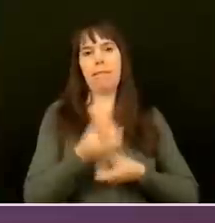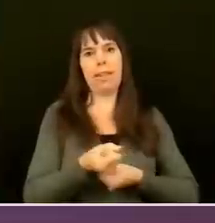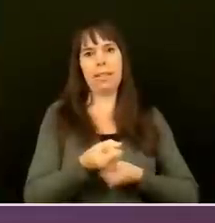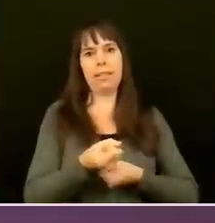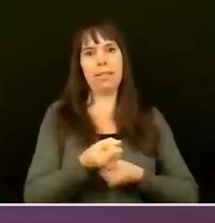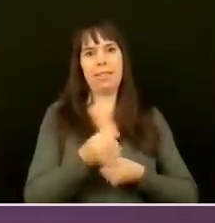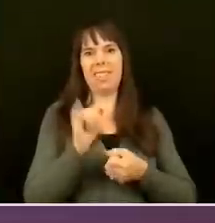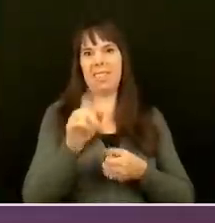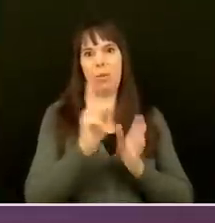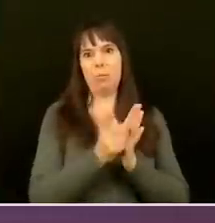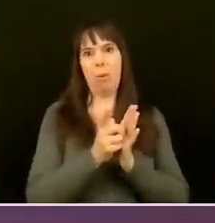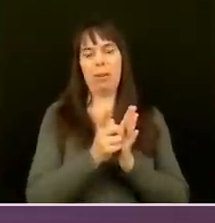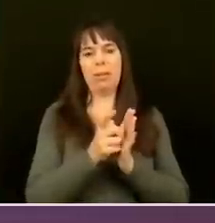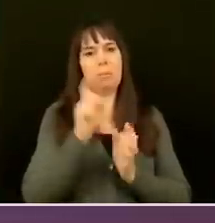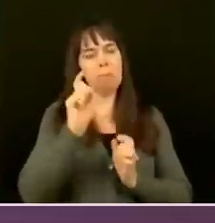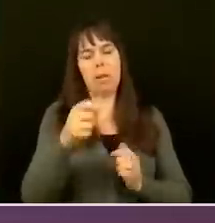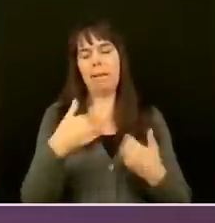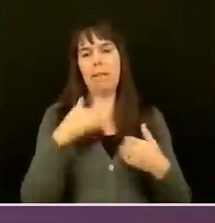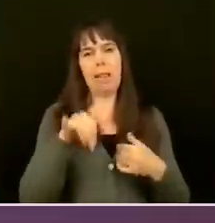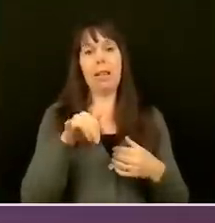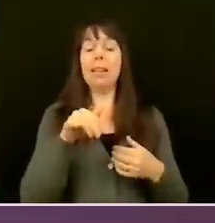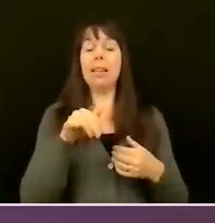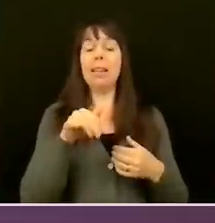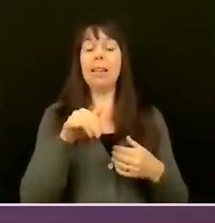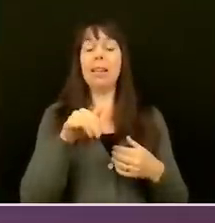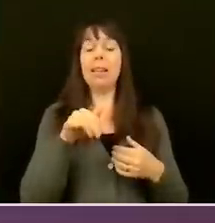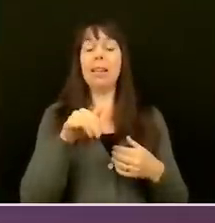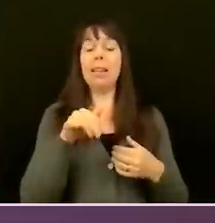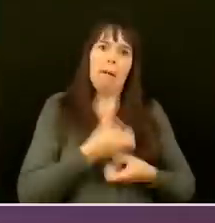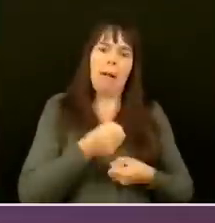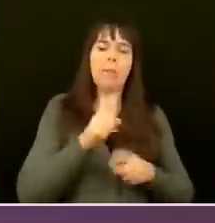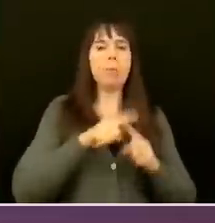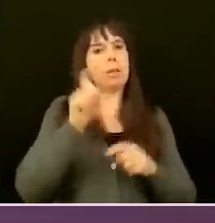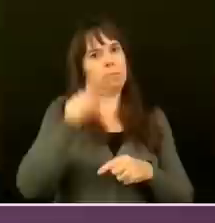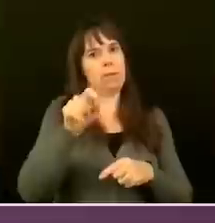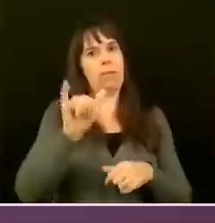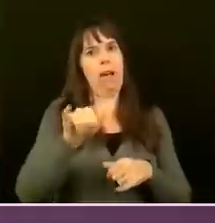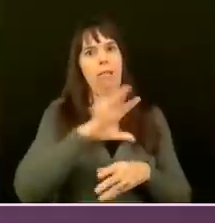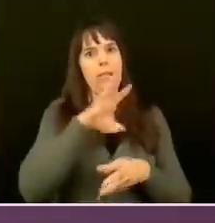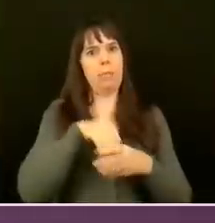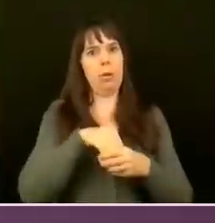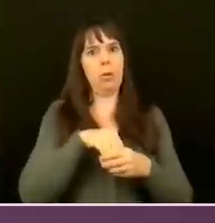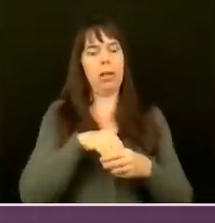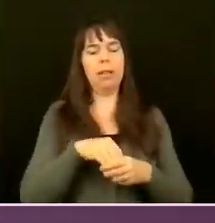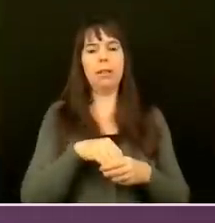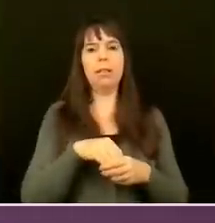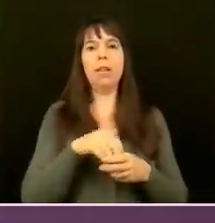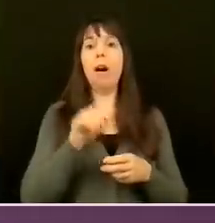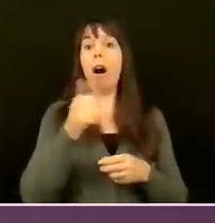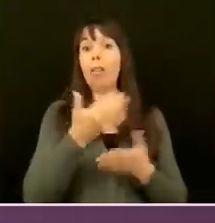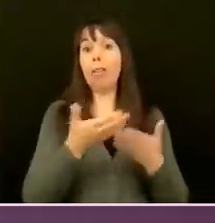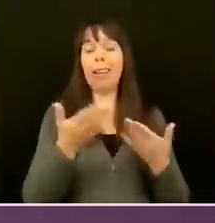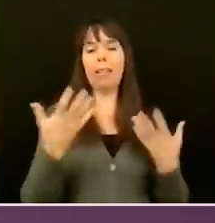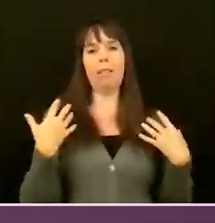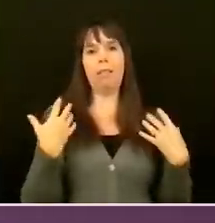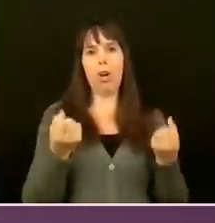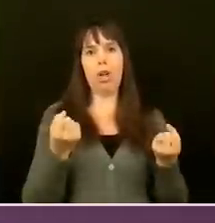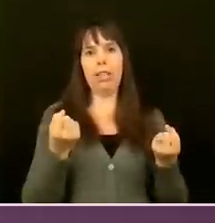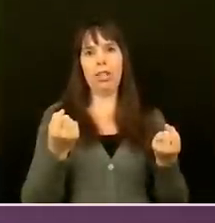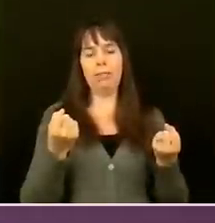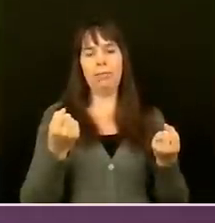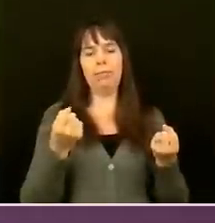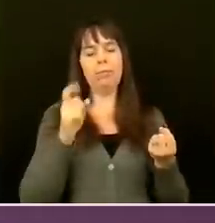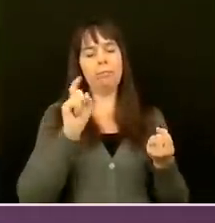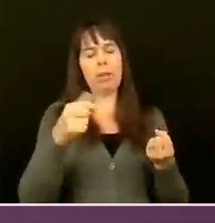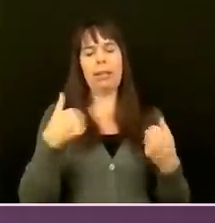those moments, you gotta have that. That's not the only thing, but you do have to have that. The other thing you have to have is courage. You gotta